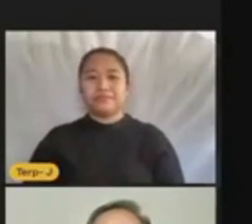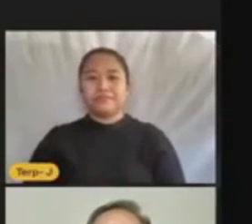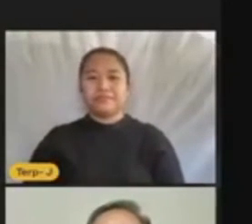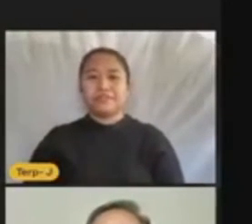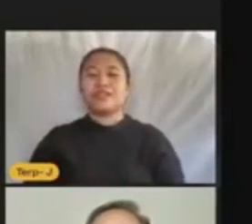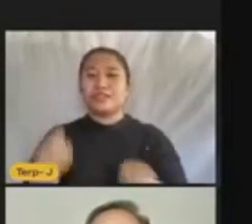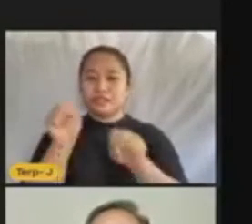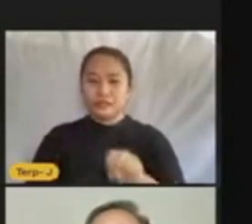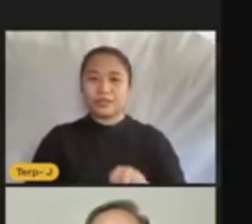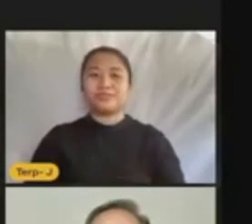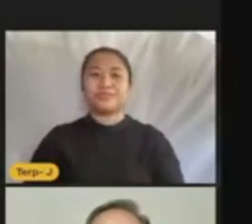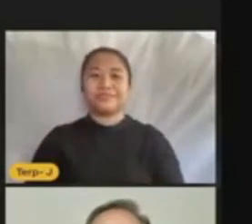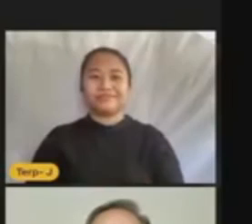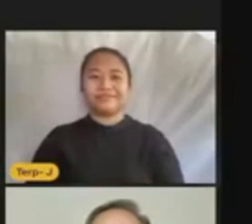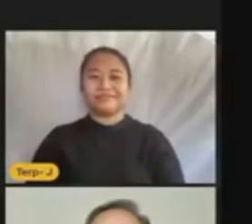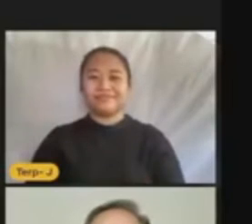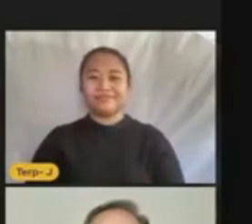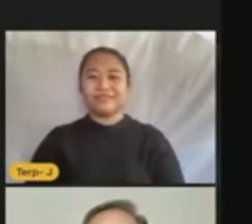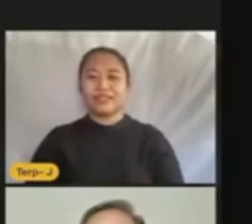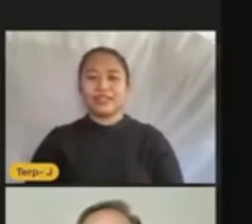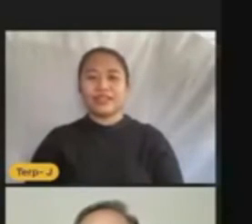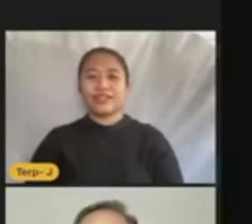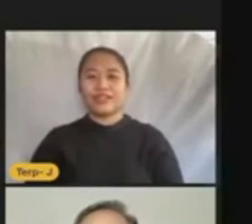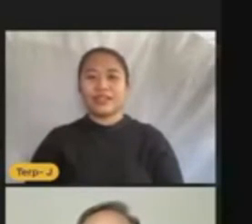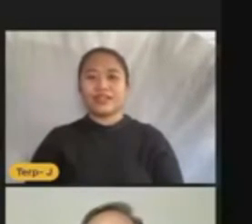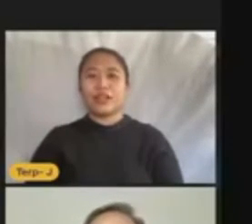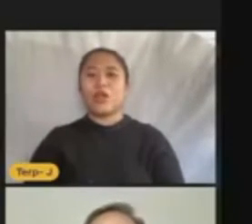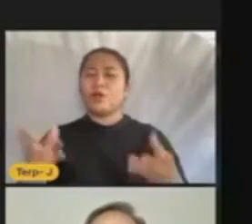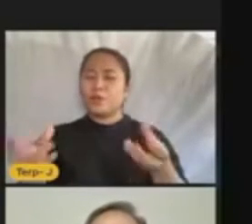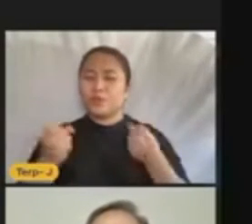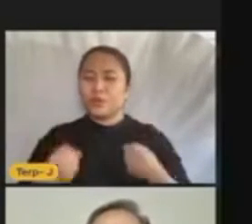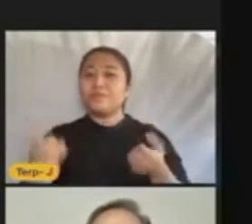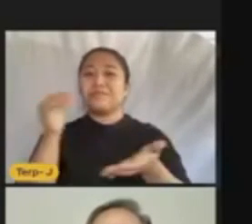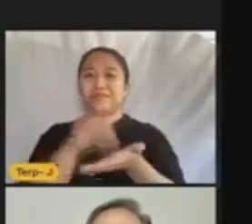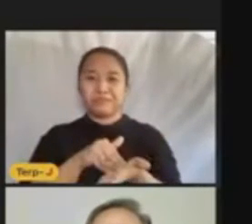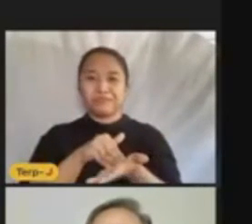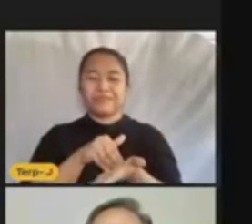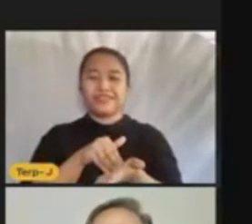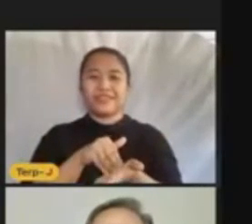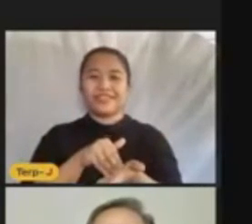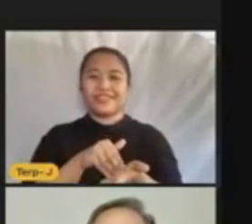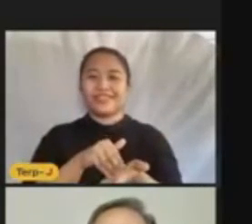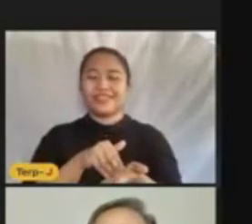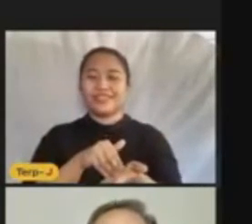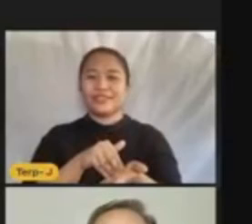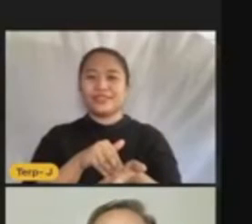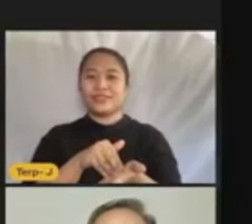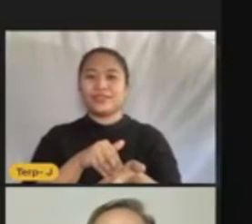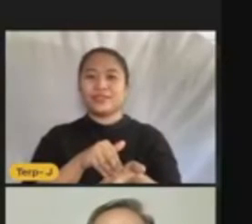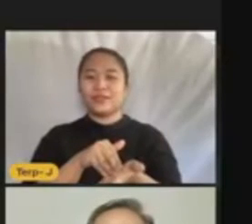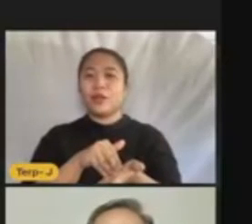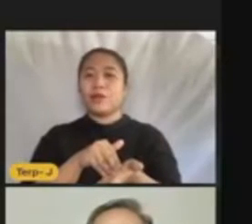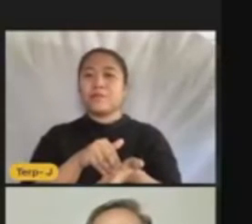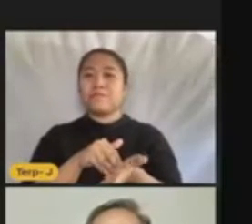So in ending, I'd like you to, again, be able to connect with the